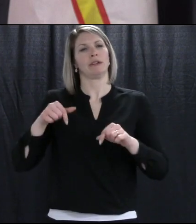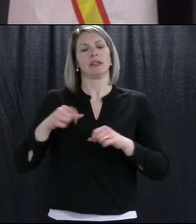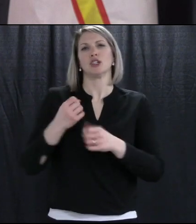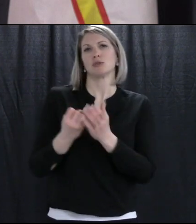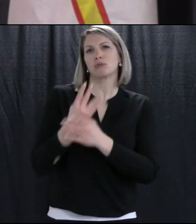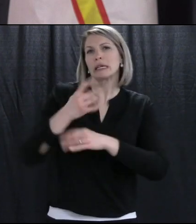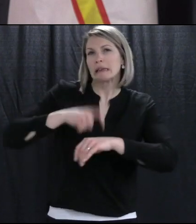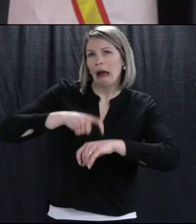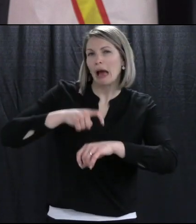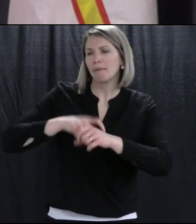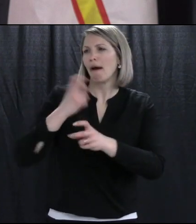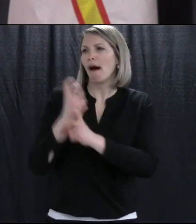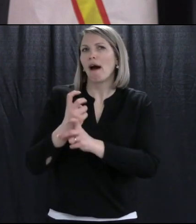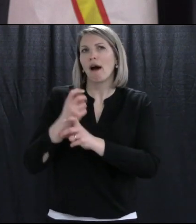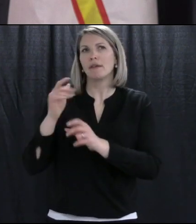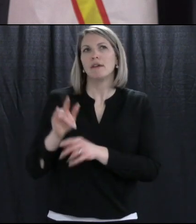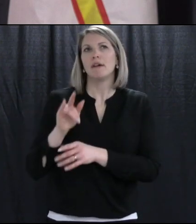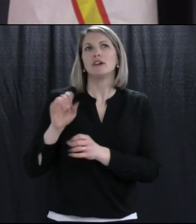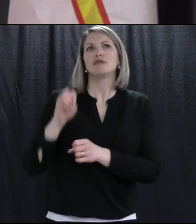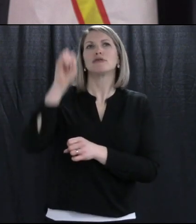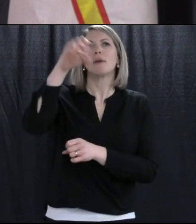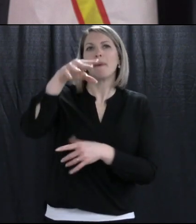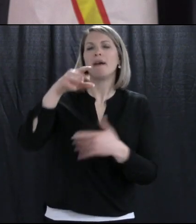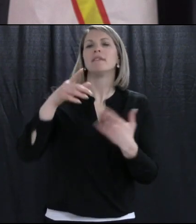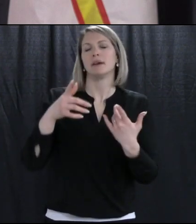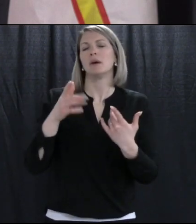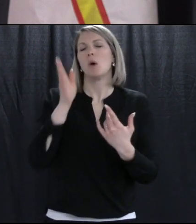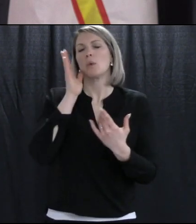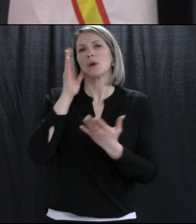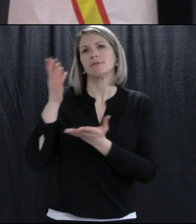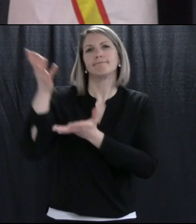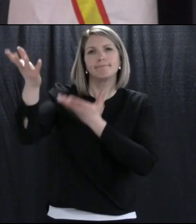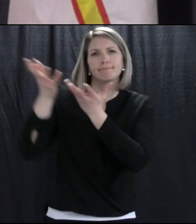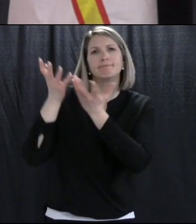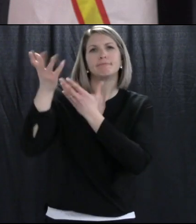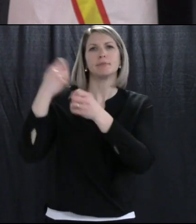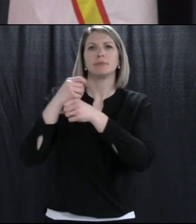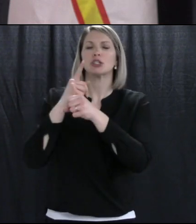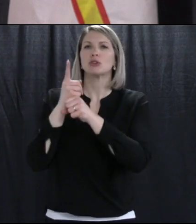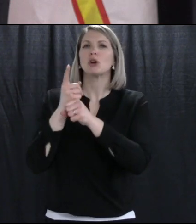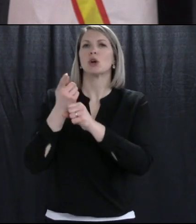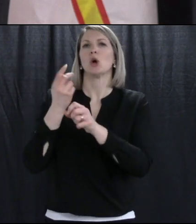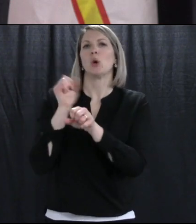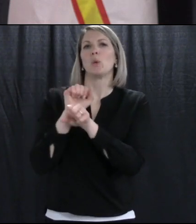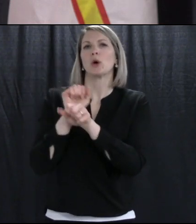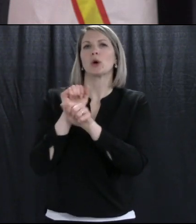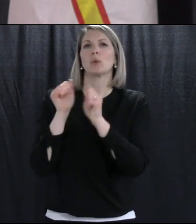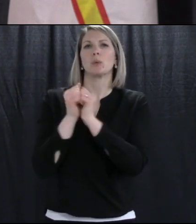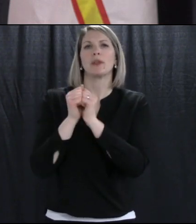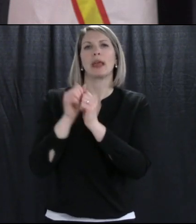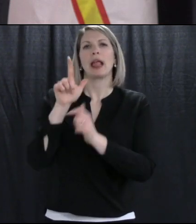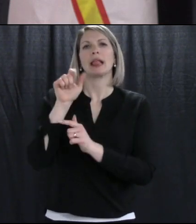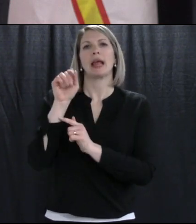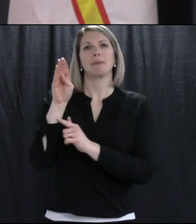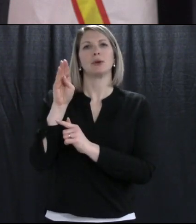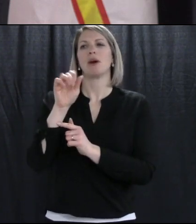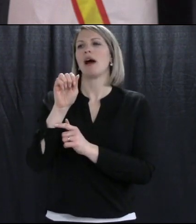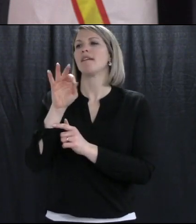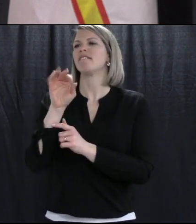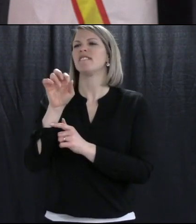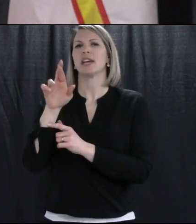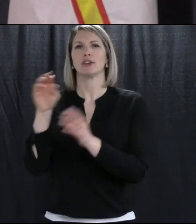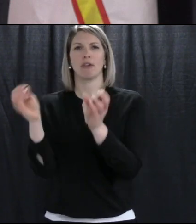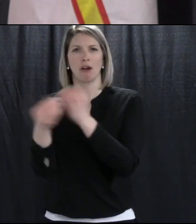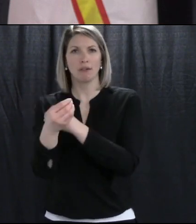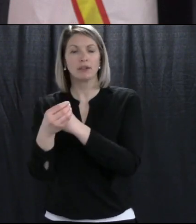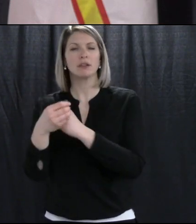area. But we'll continue to work with those communities through the Office of Labrador Affairs, with the distribution sites, you know, in Labrador,